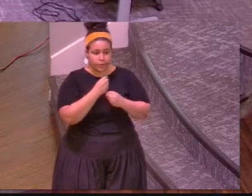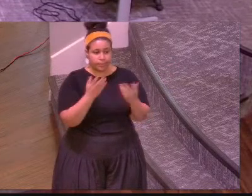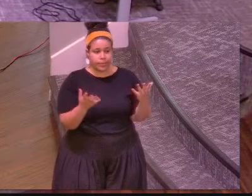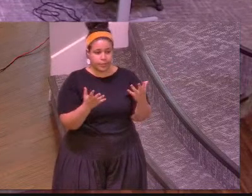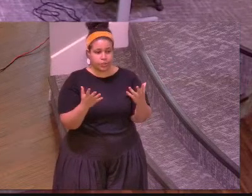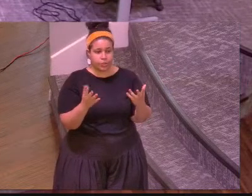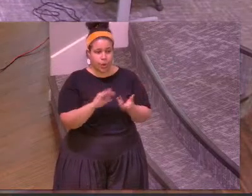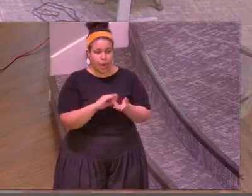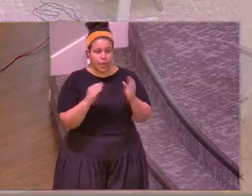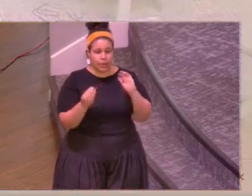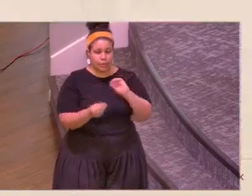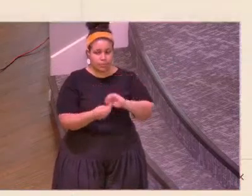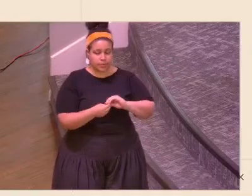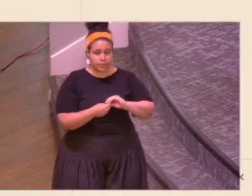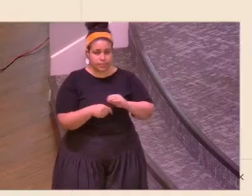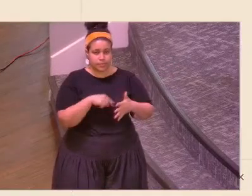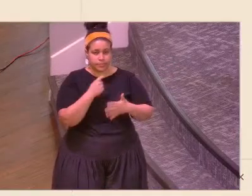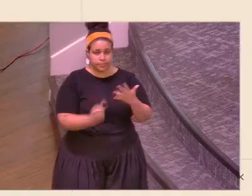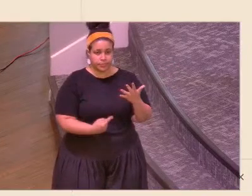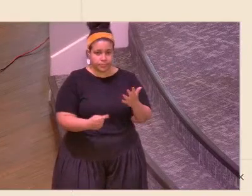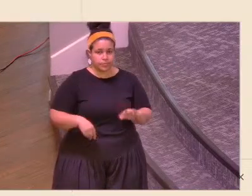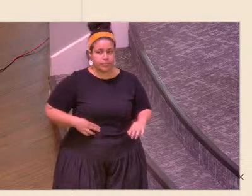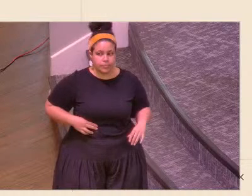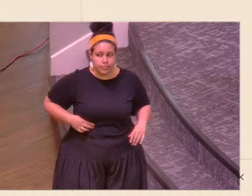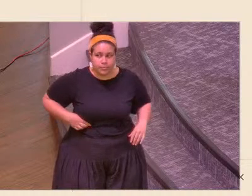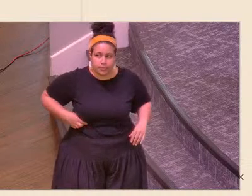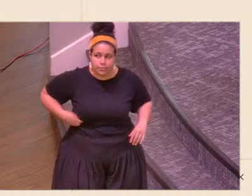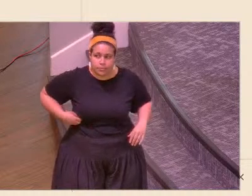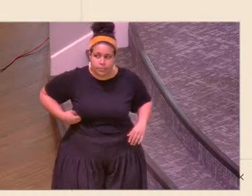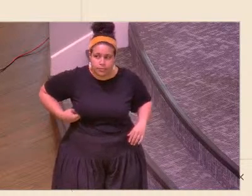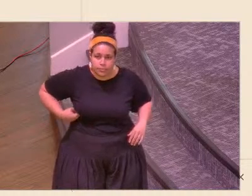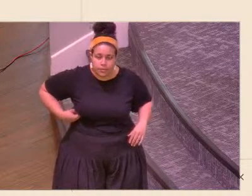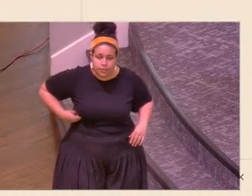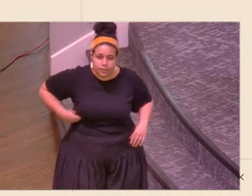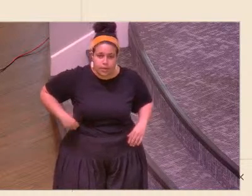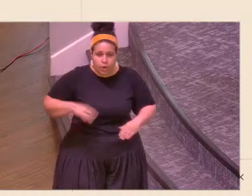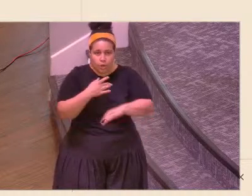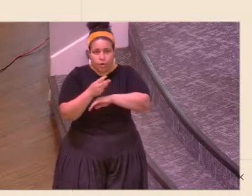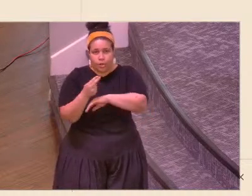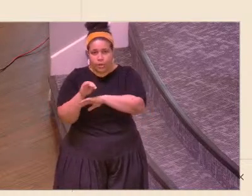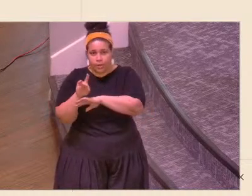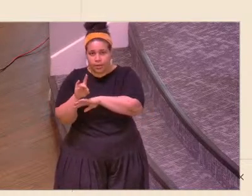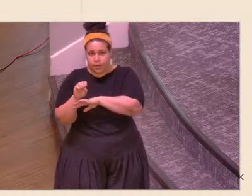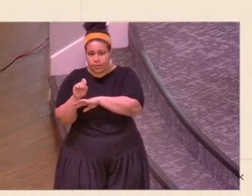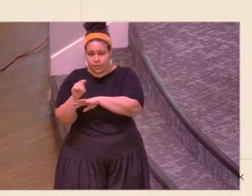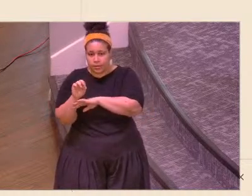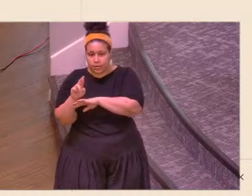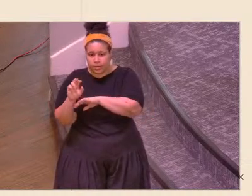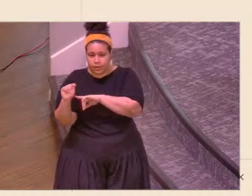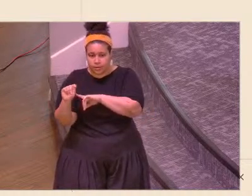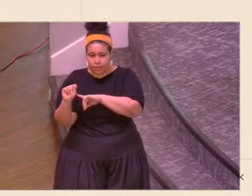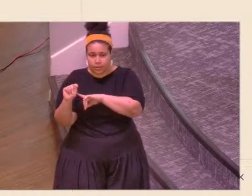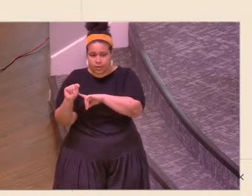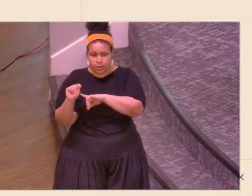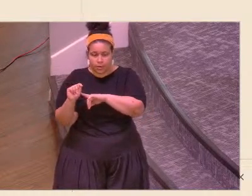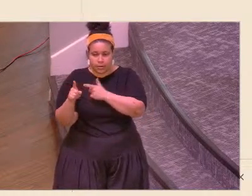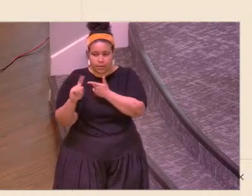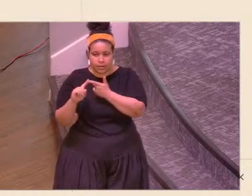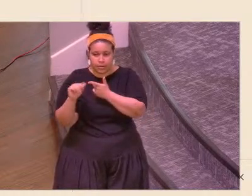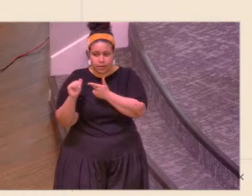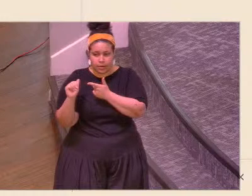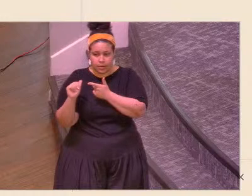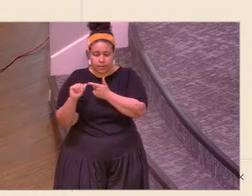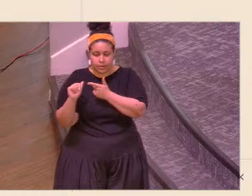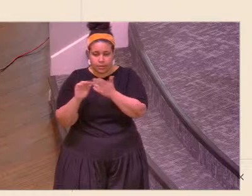items. And so I'm going to, we have our Early Head Start, Athens Community